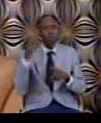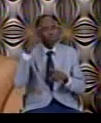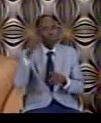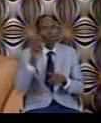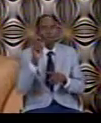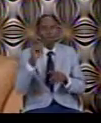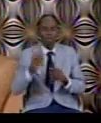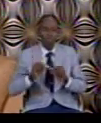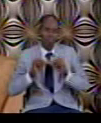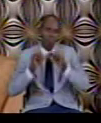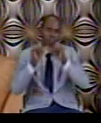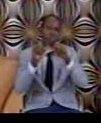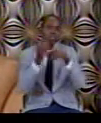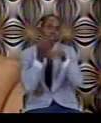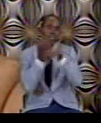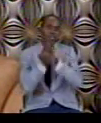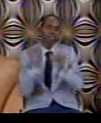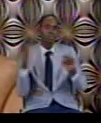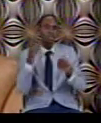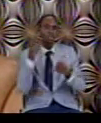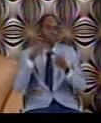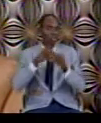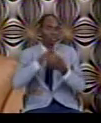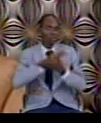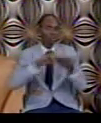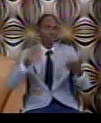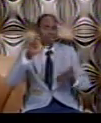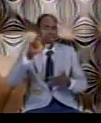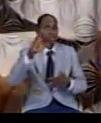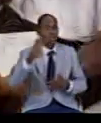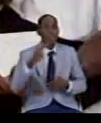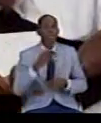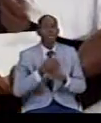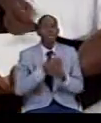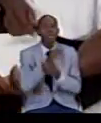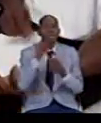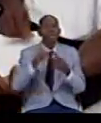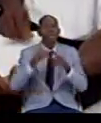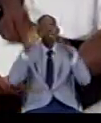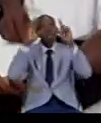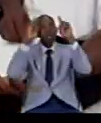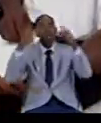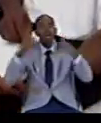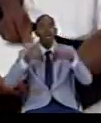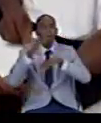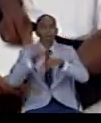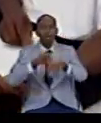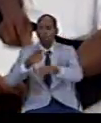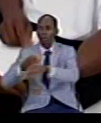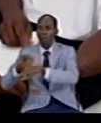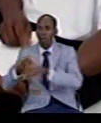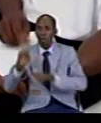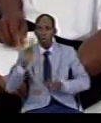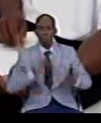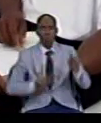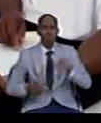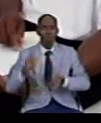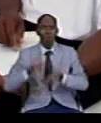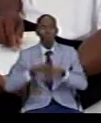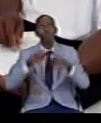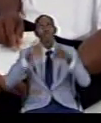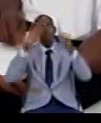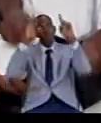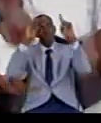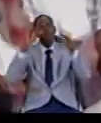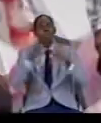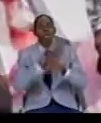enduring salvation. Look at that in verse 34. And when he had called the people unto him with his disciples